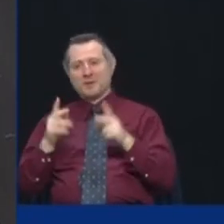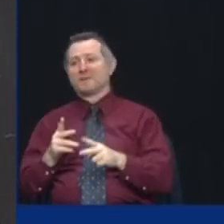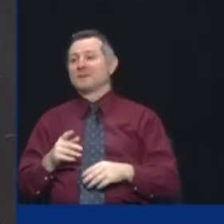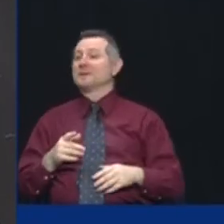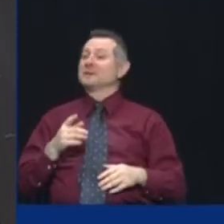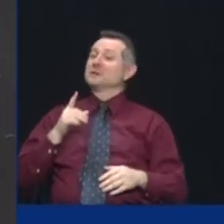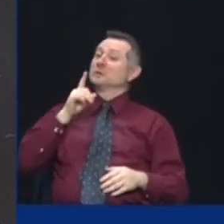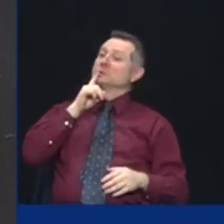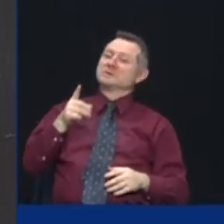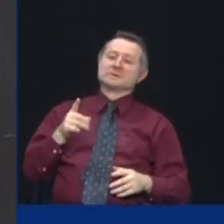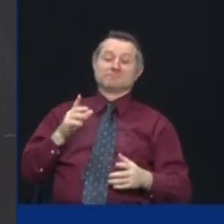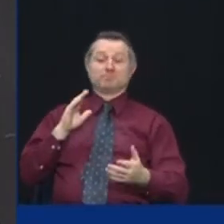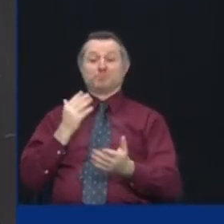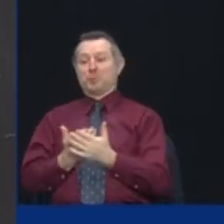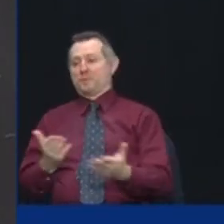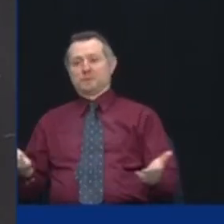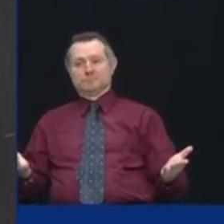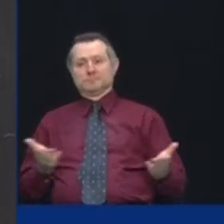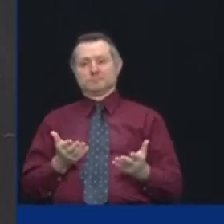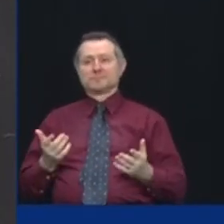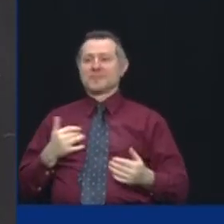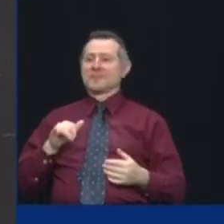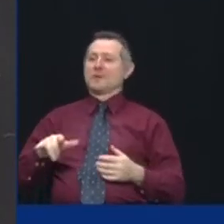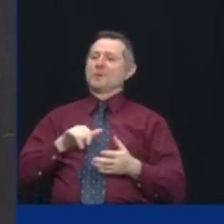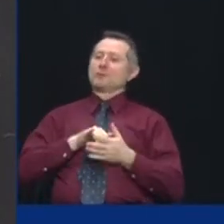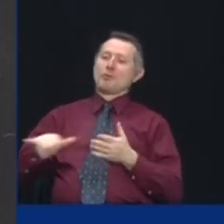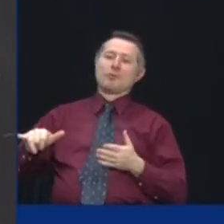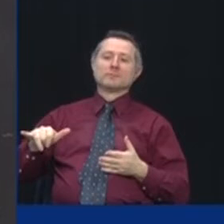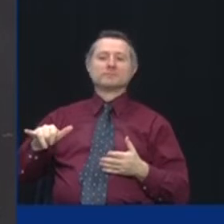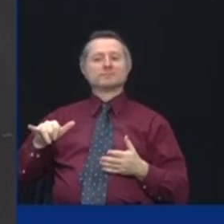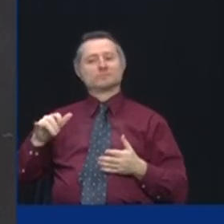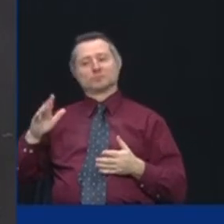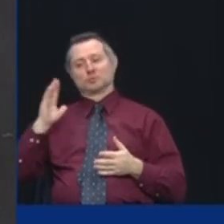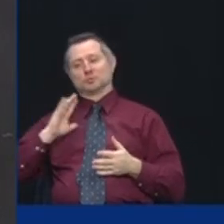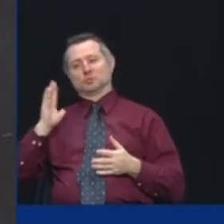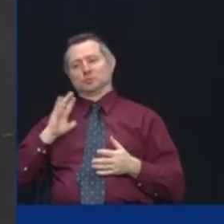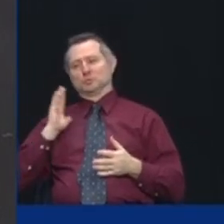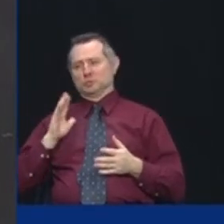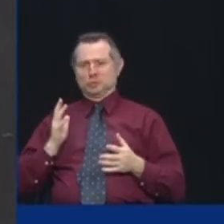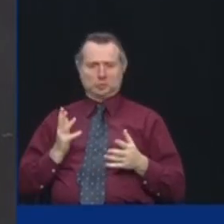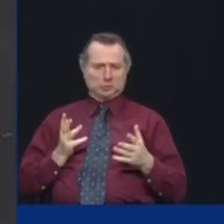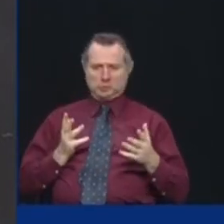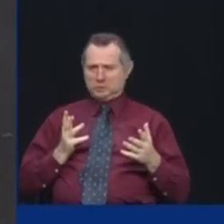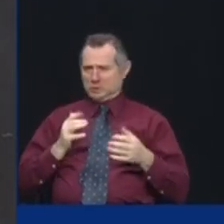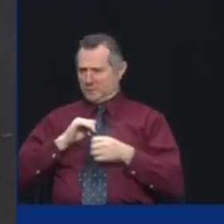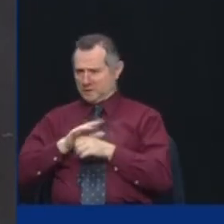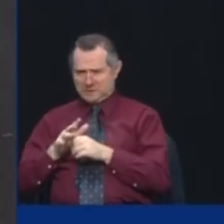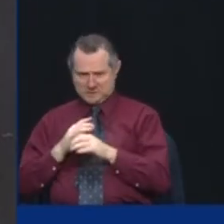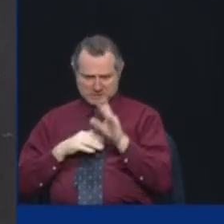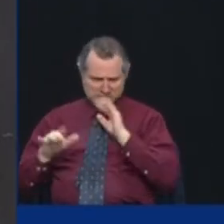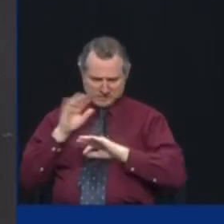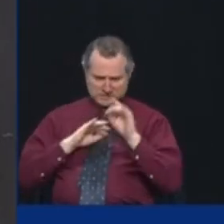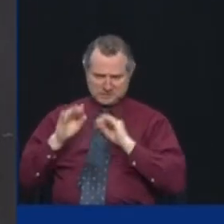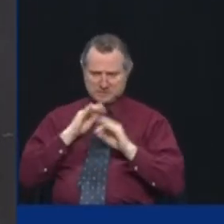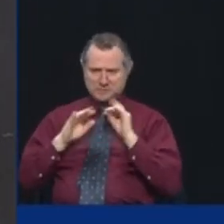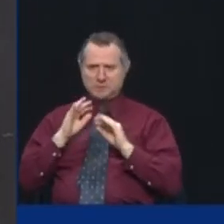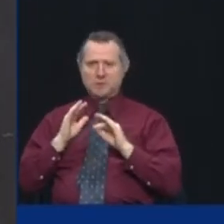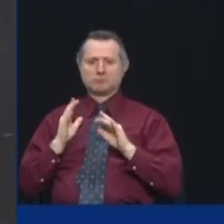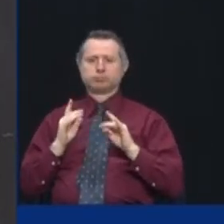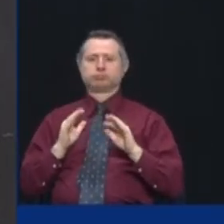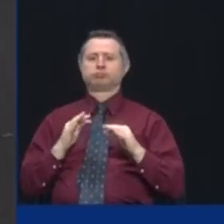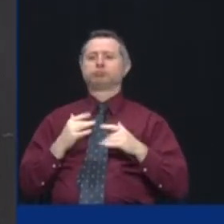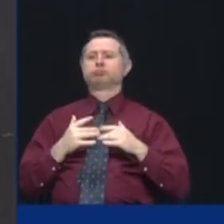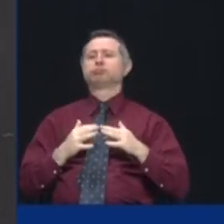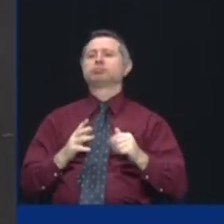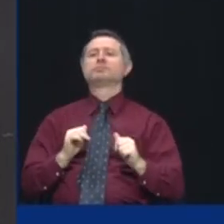speaks volumes for where we are as a state and a city, and that this reopening of baseball